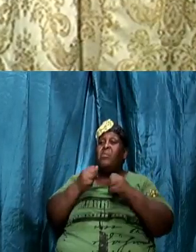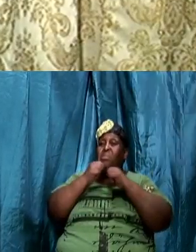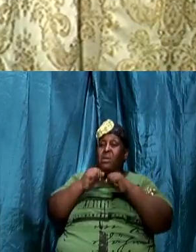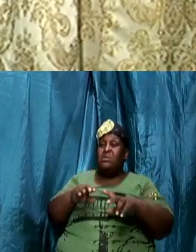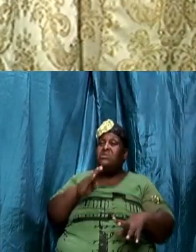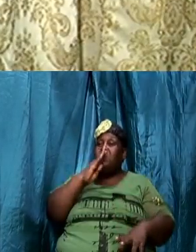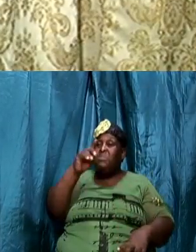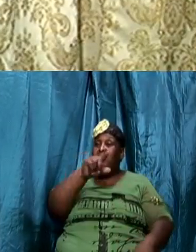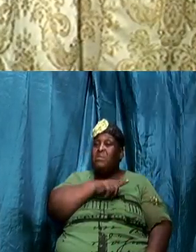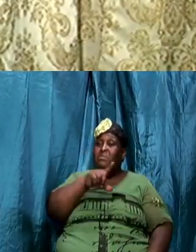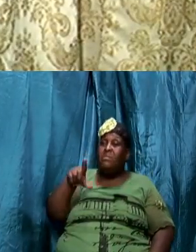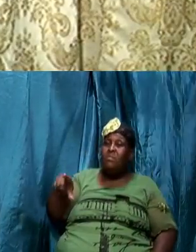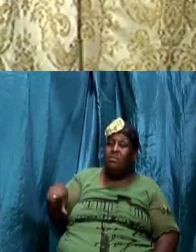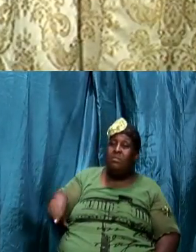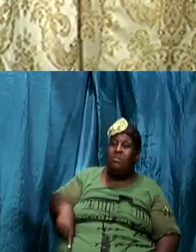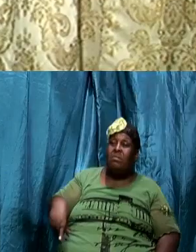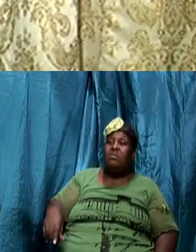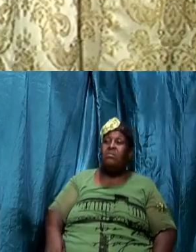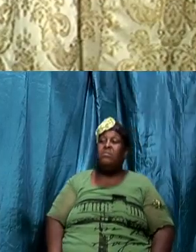Lord.